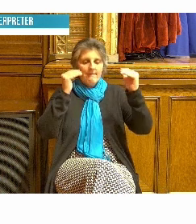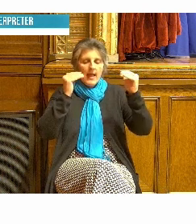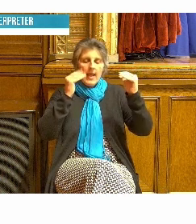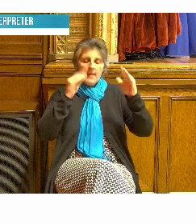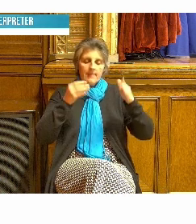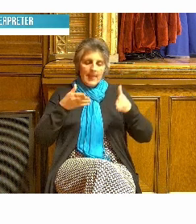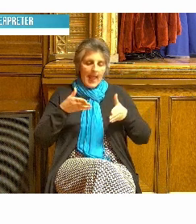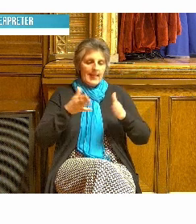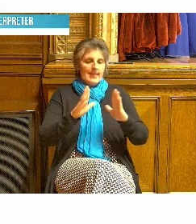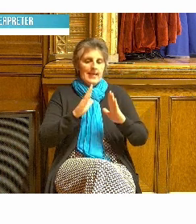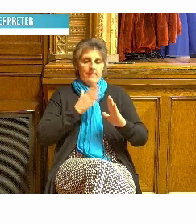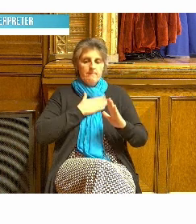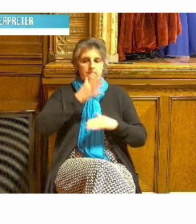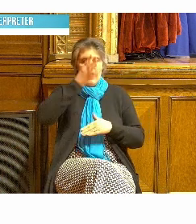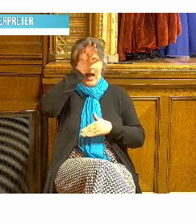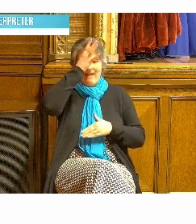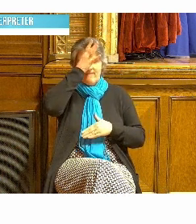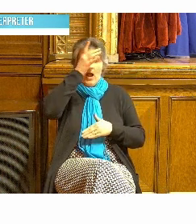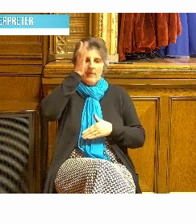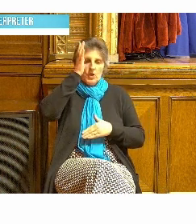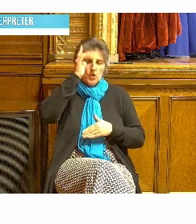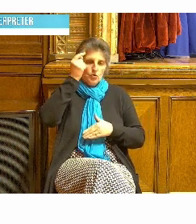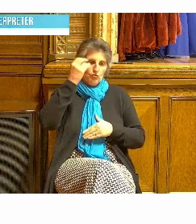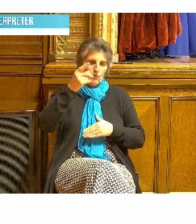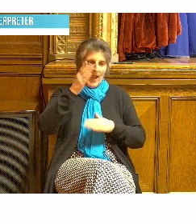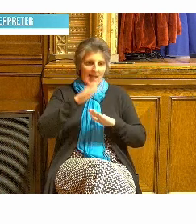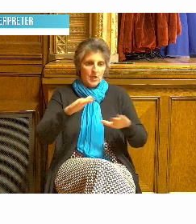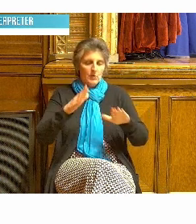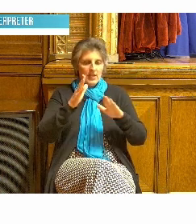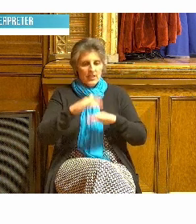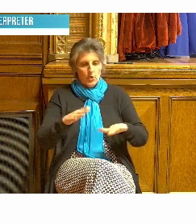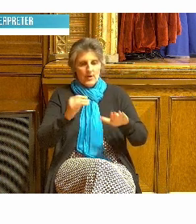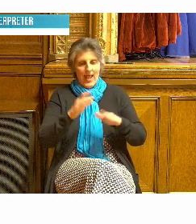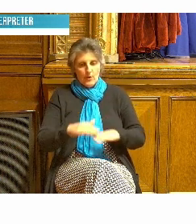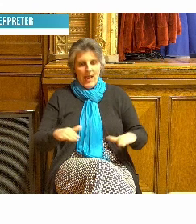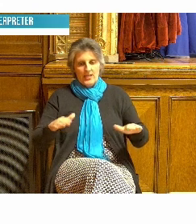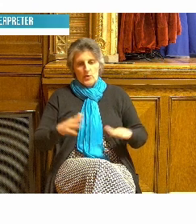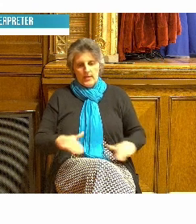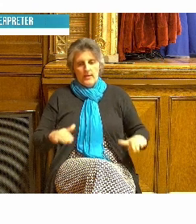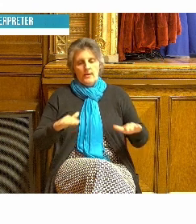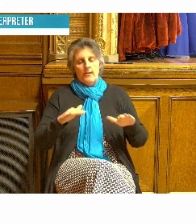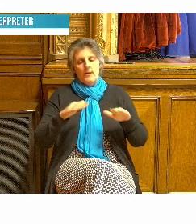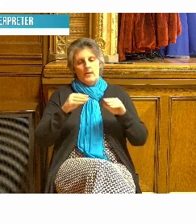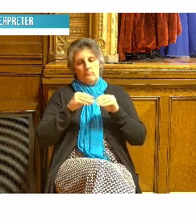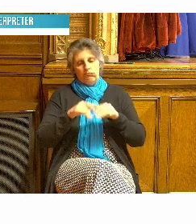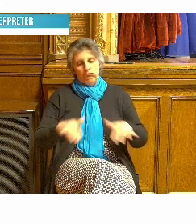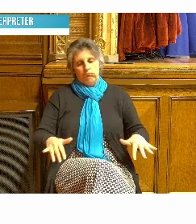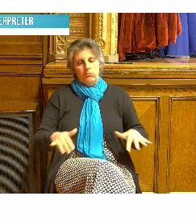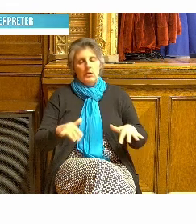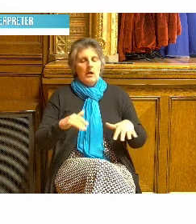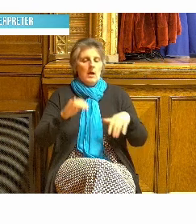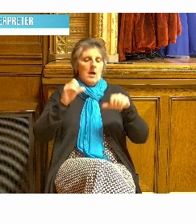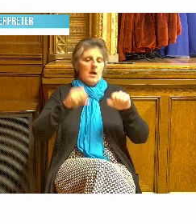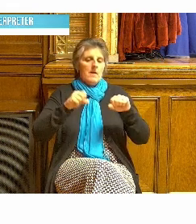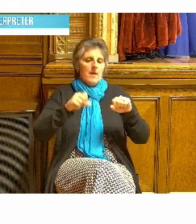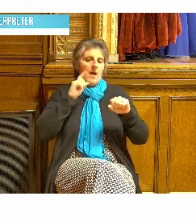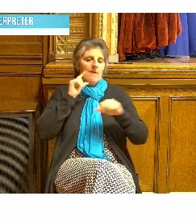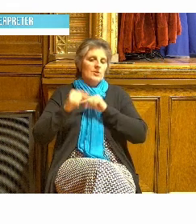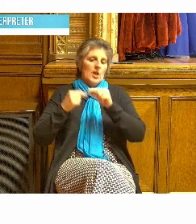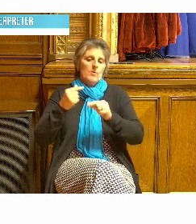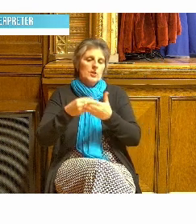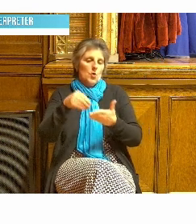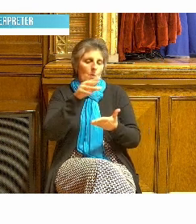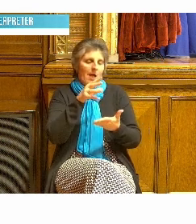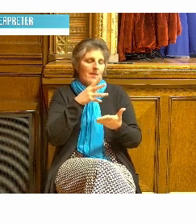give my father's grandchildren, children and grandchildren and descendants a fighting chance at generational